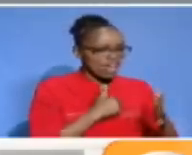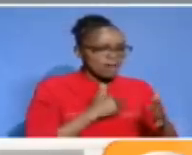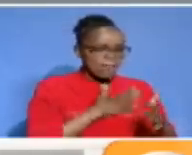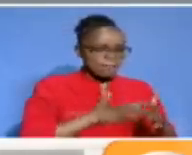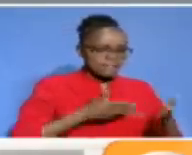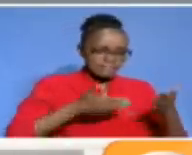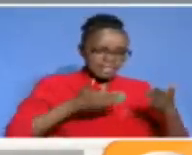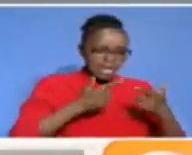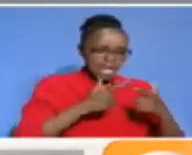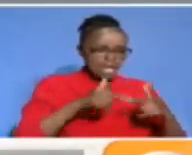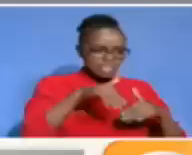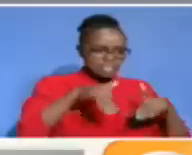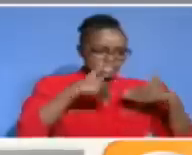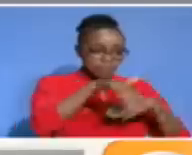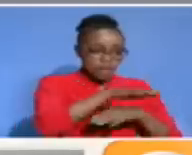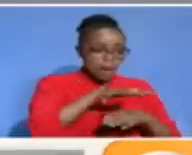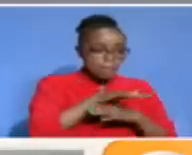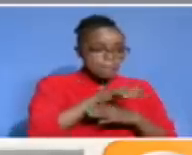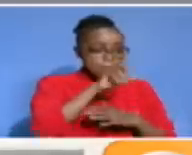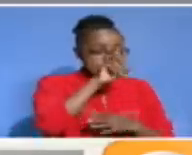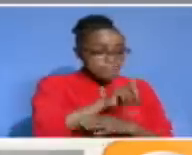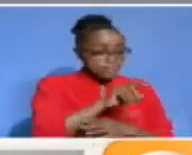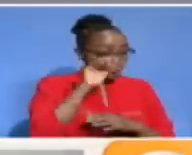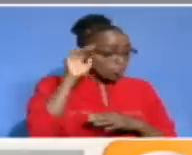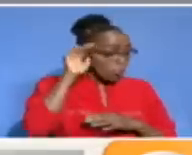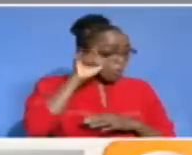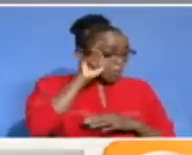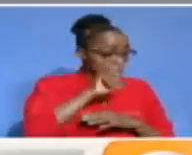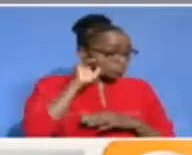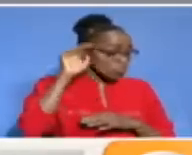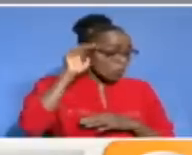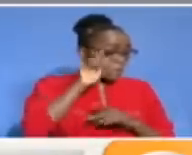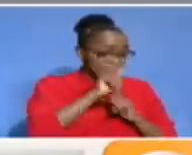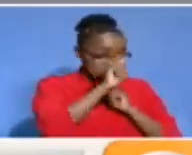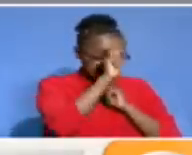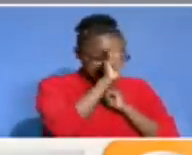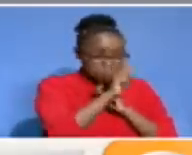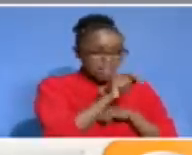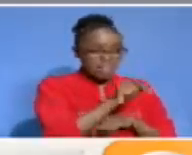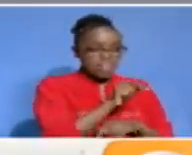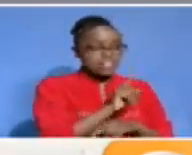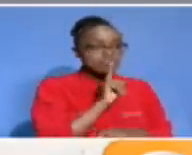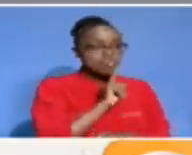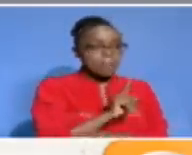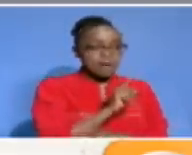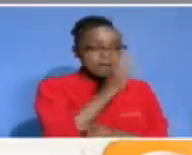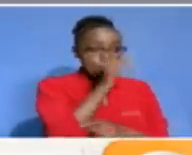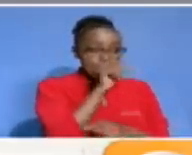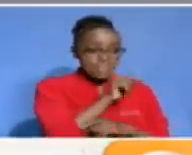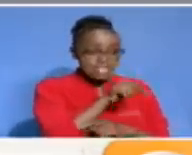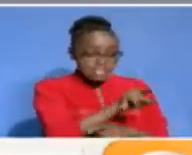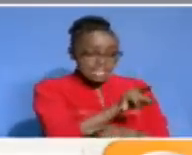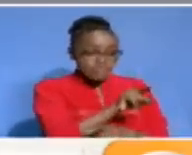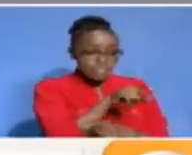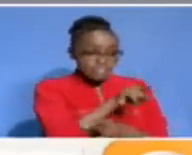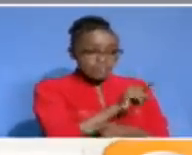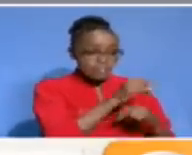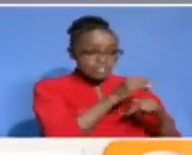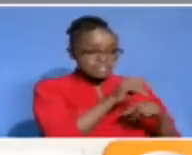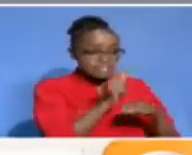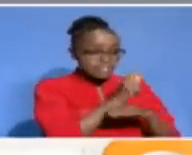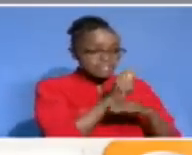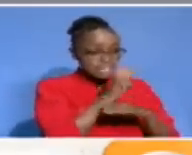nafasi. Yeah. You have to oblige. And you have to obey and respect that command because that's what he or she is trained